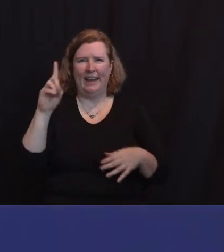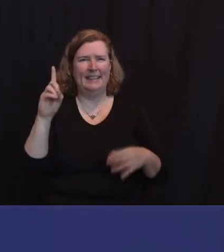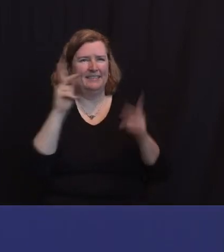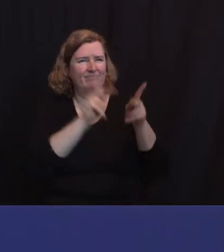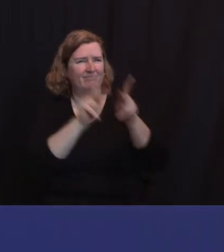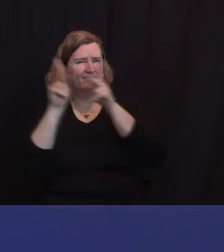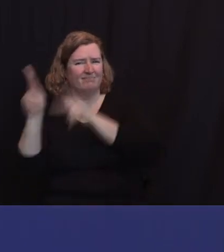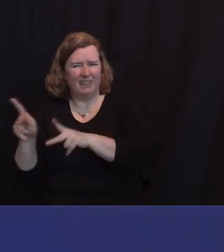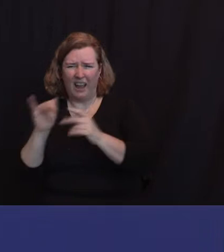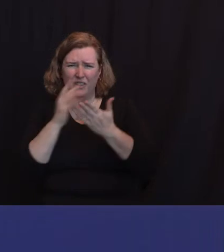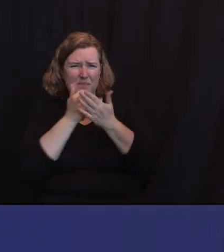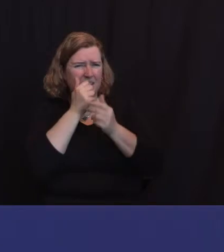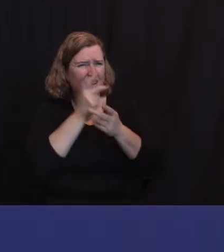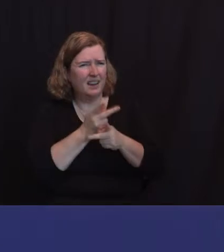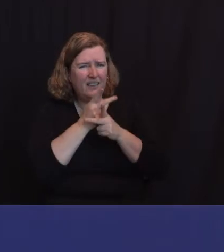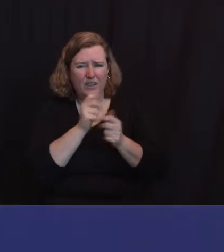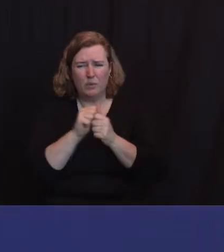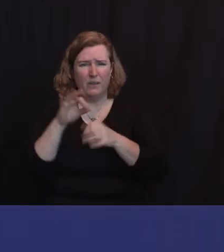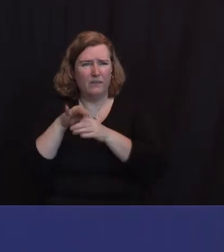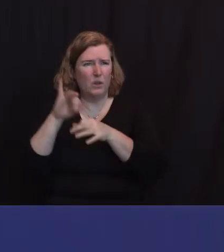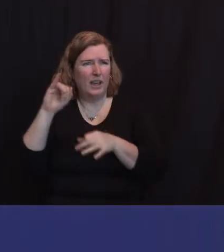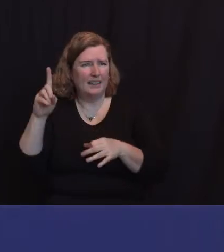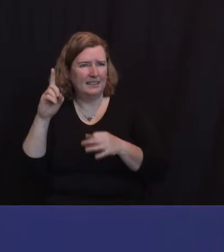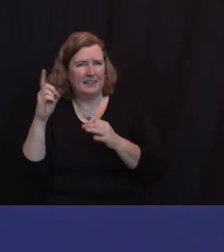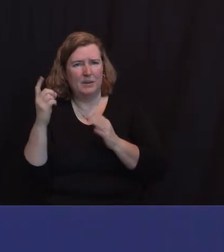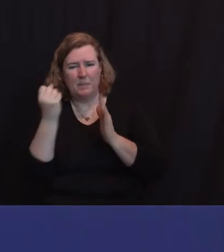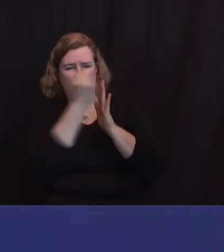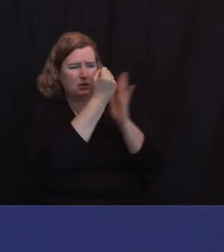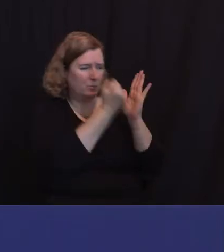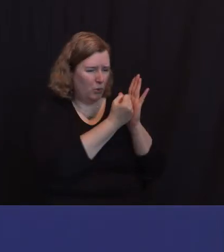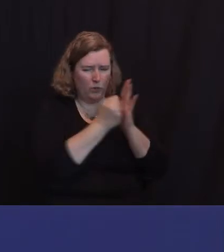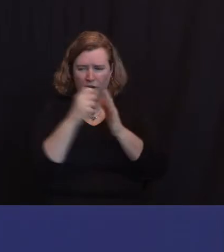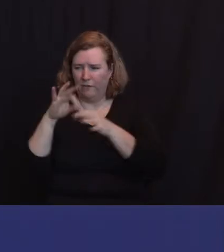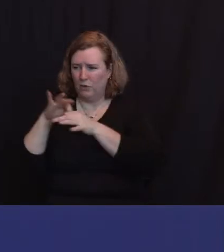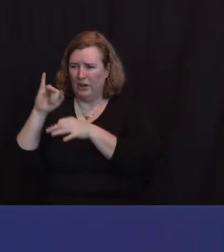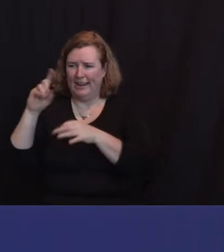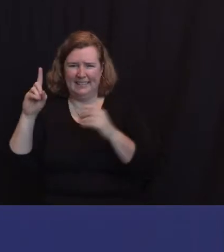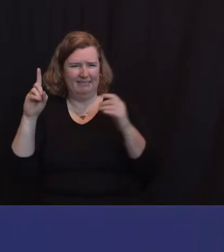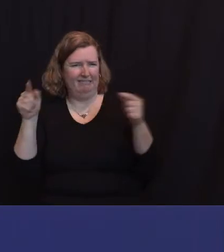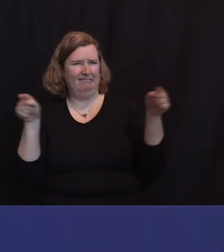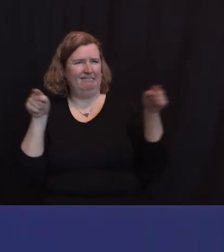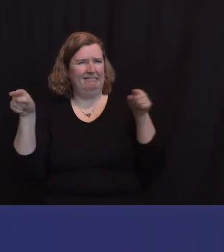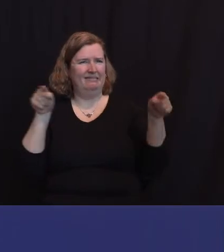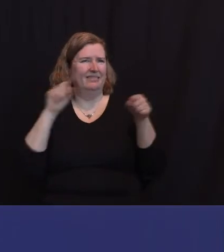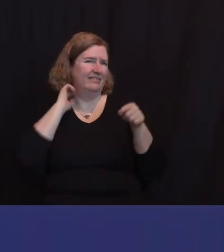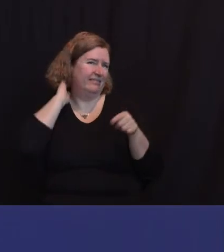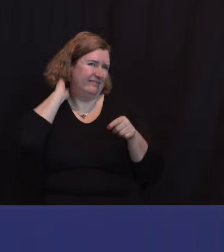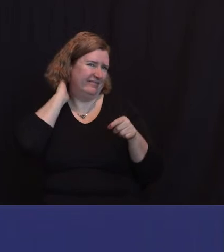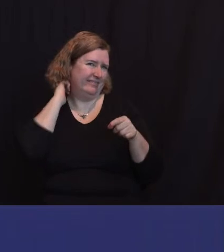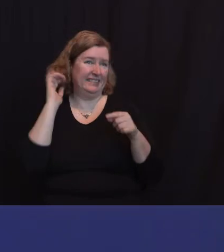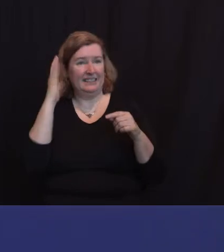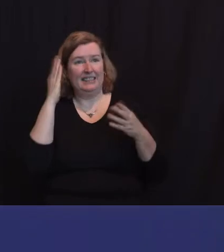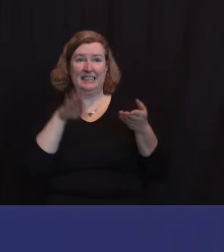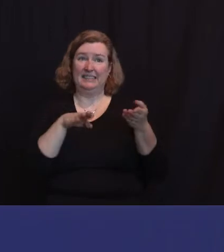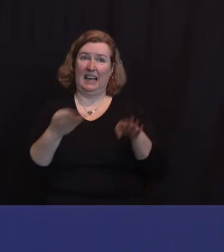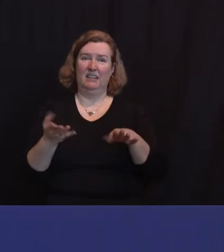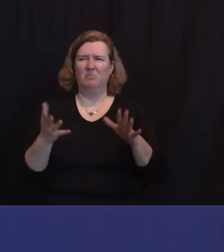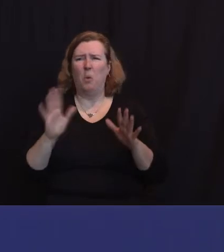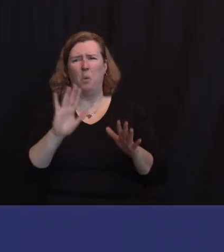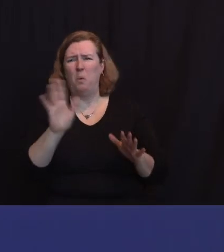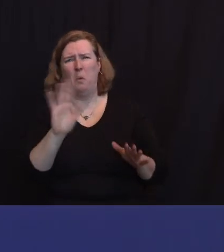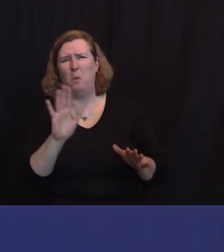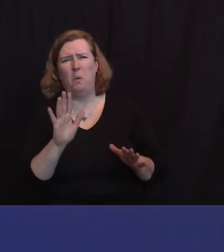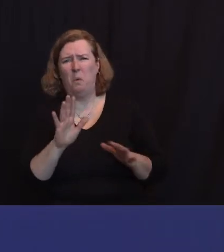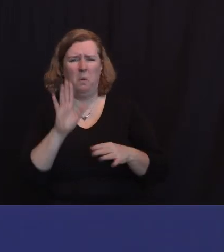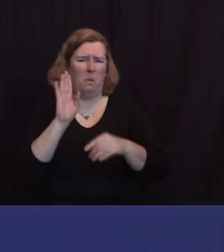this. So I'm open-minded. I think you said dead letter. It's not a dead letter for me, but I think we have to be very careful in terms of how we think